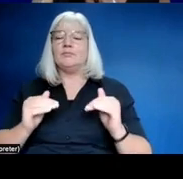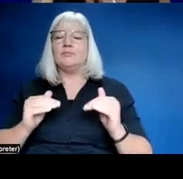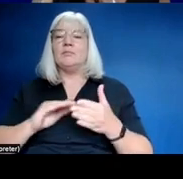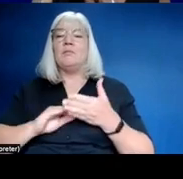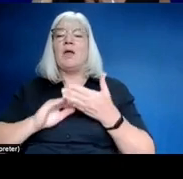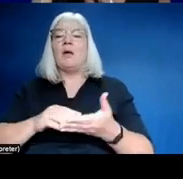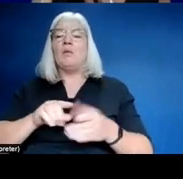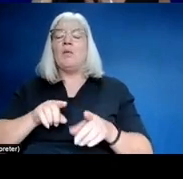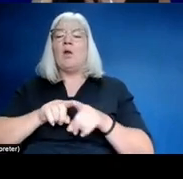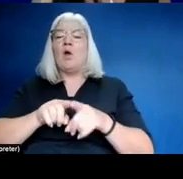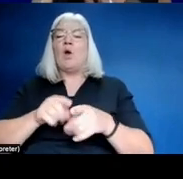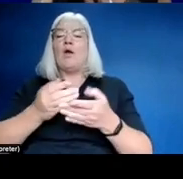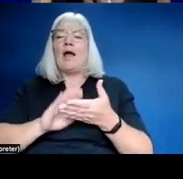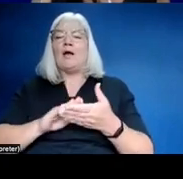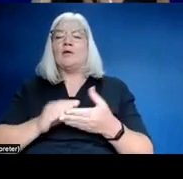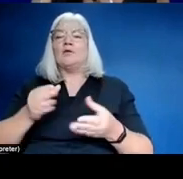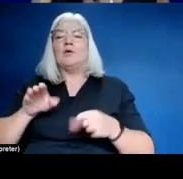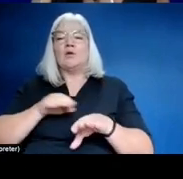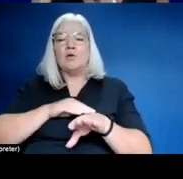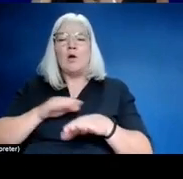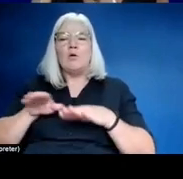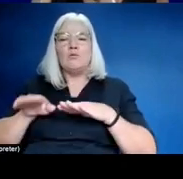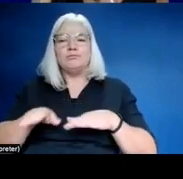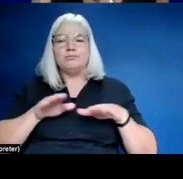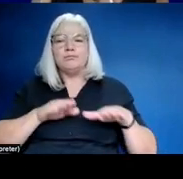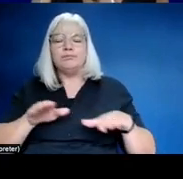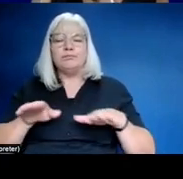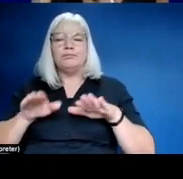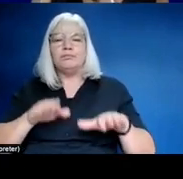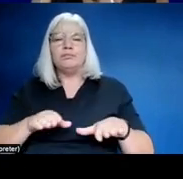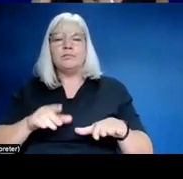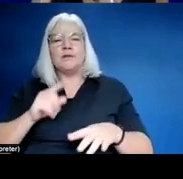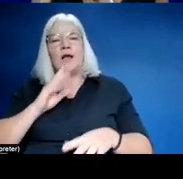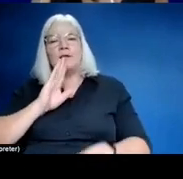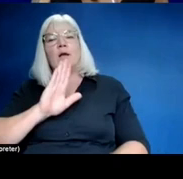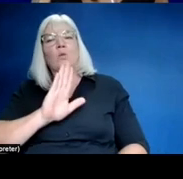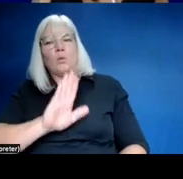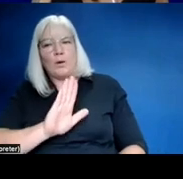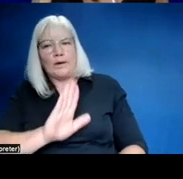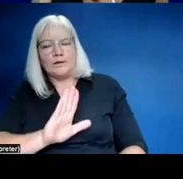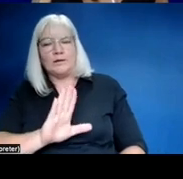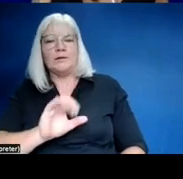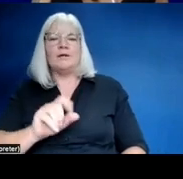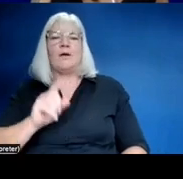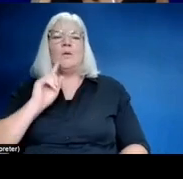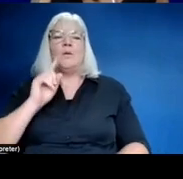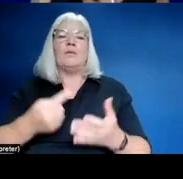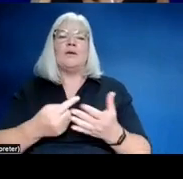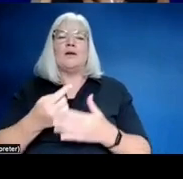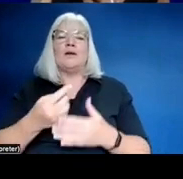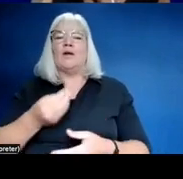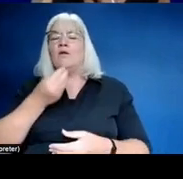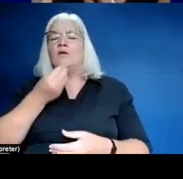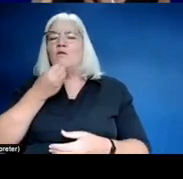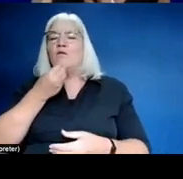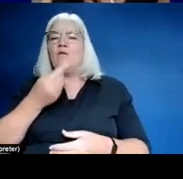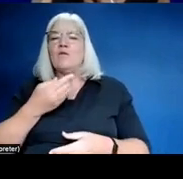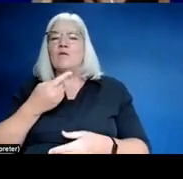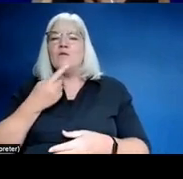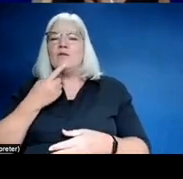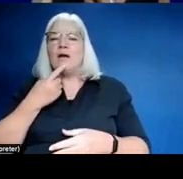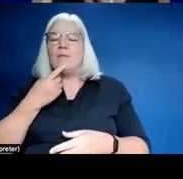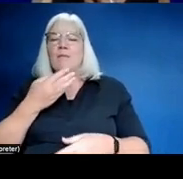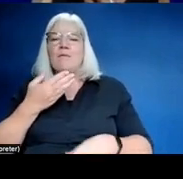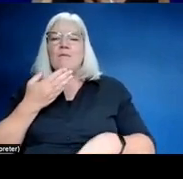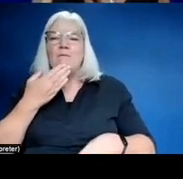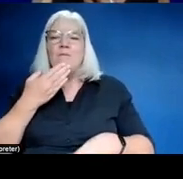wait. We introduced a food tap in between mouthfuls as a cue for that, which Zoe thought was hilarious. We encouraged Zoe to show us